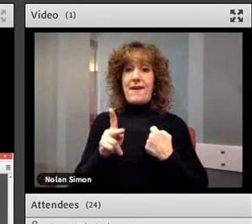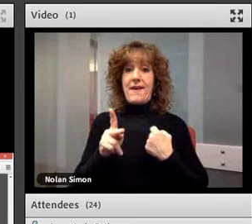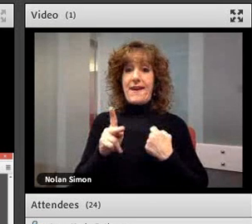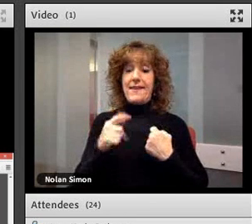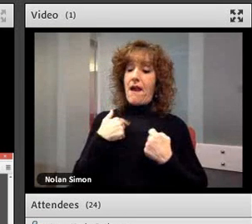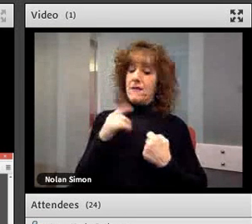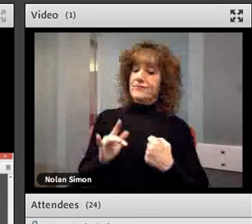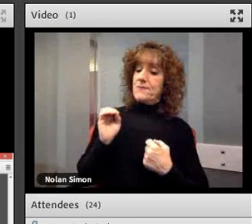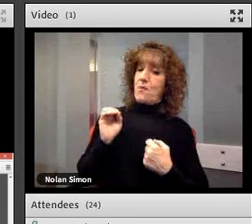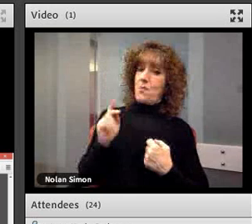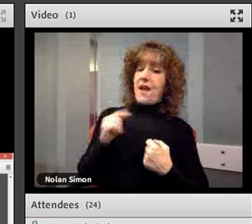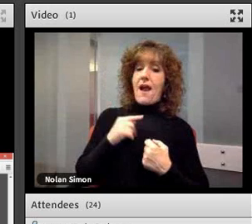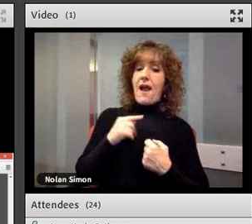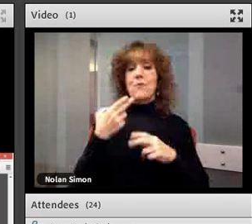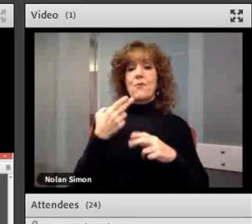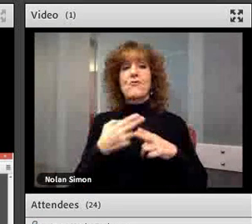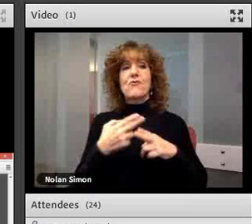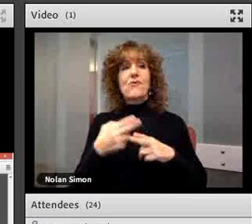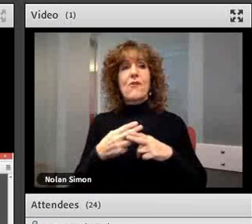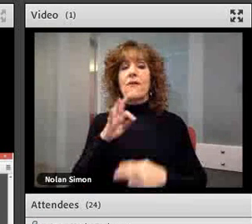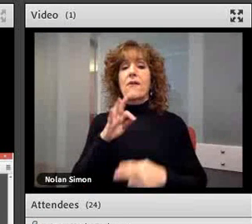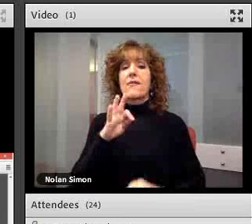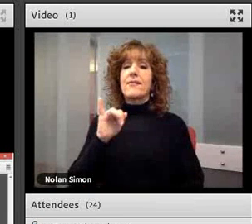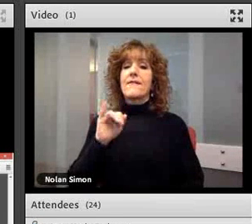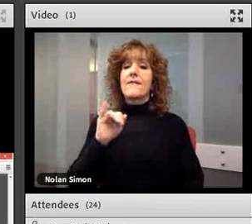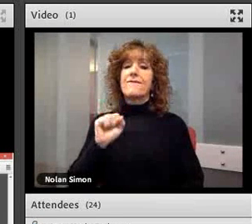this fishy.